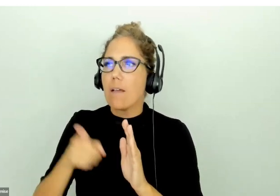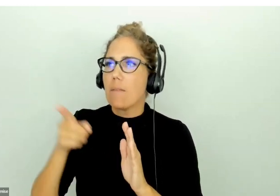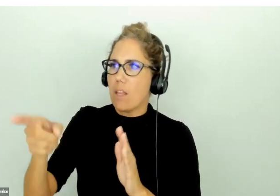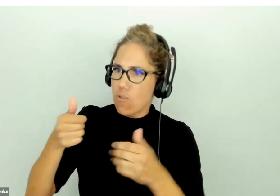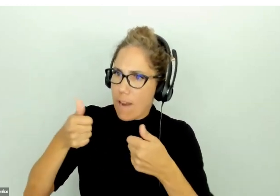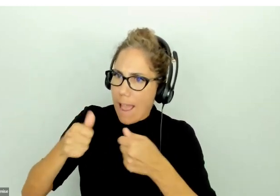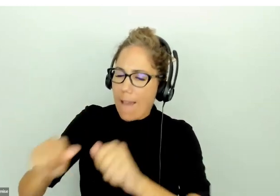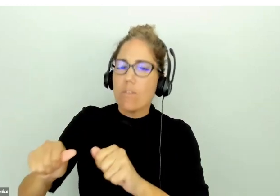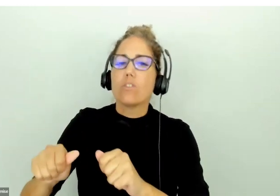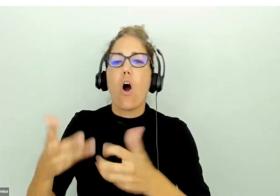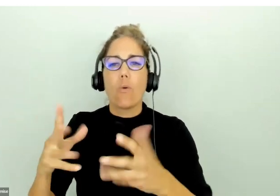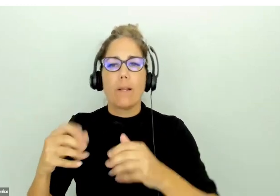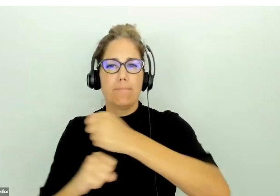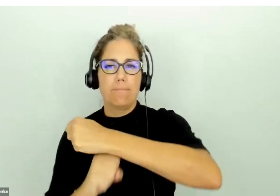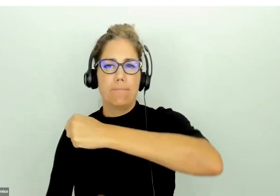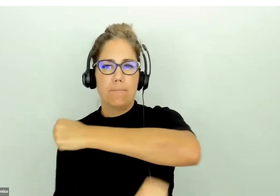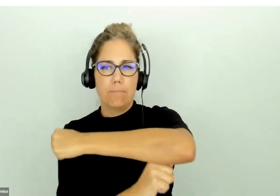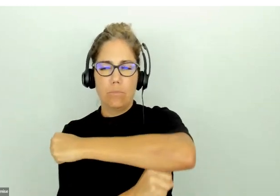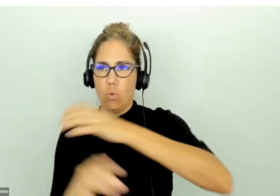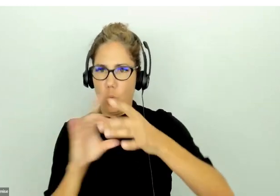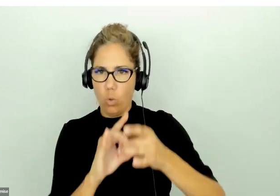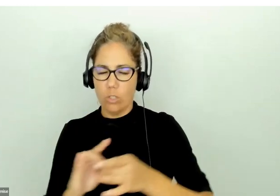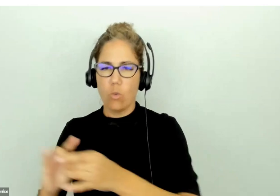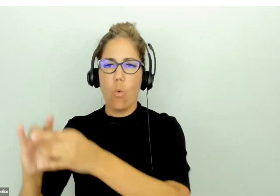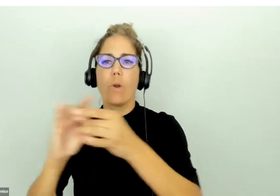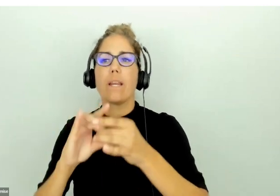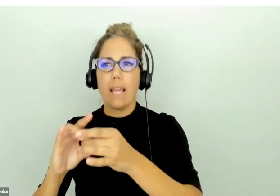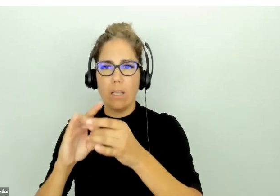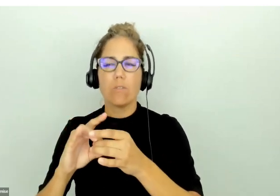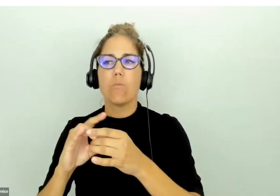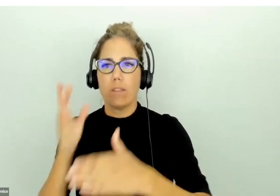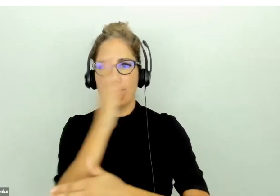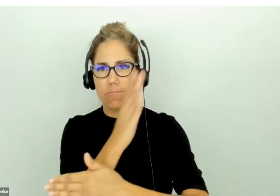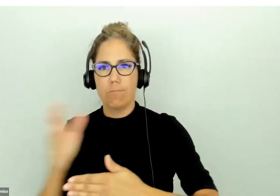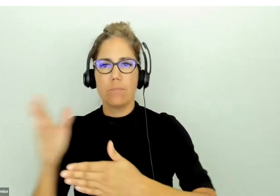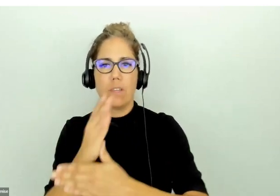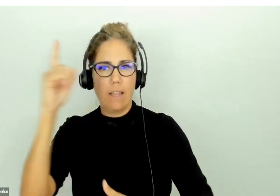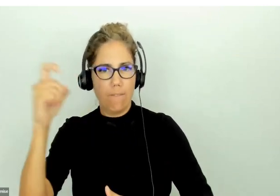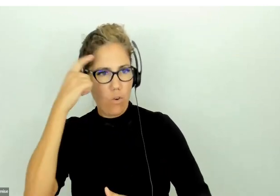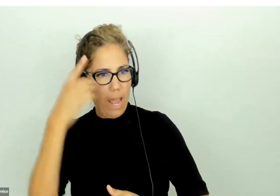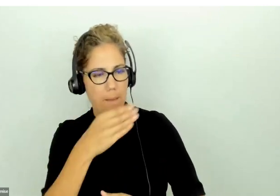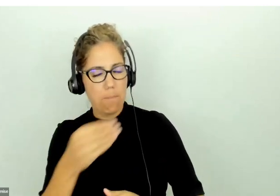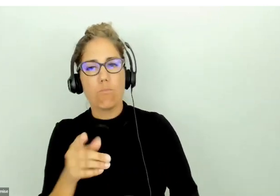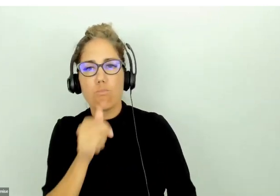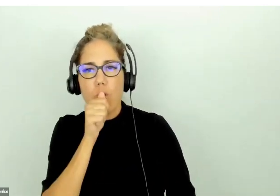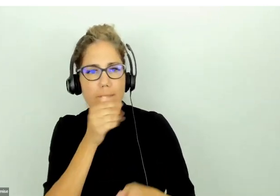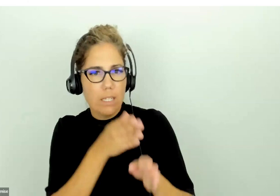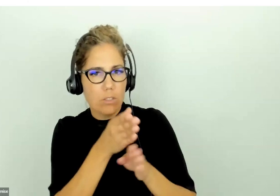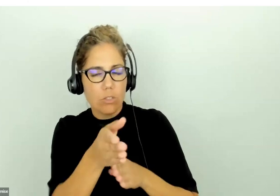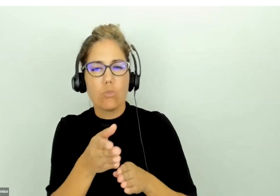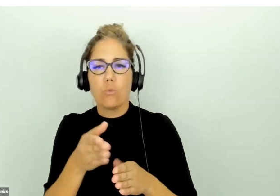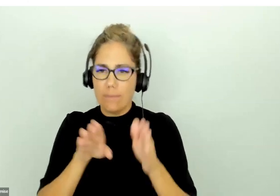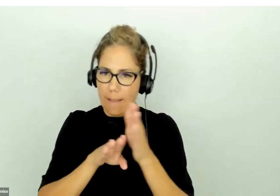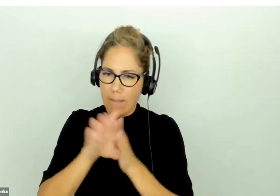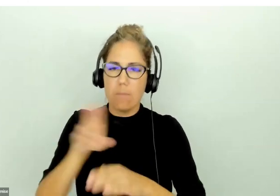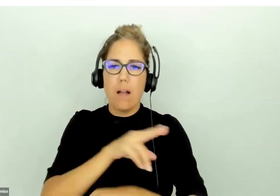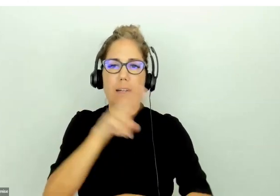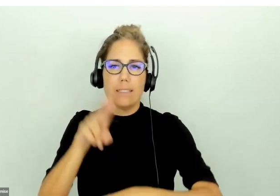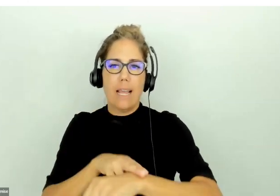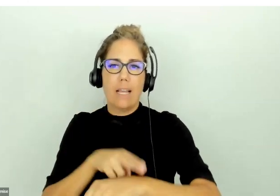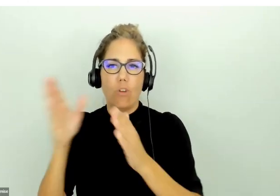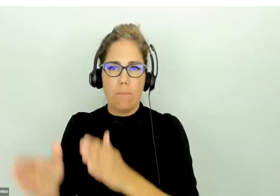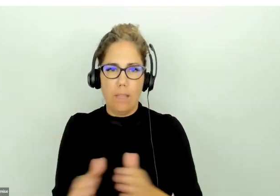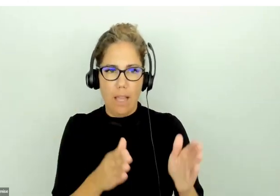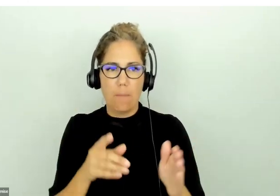the groundwork for coordinating across levels of government and with the private sector to advance a national plan on aging. The framework